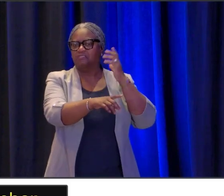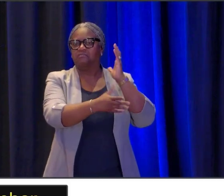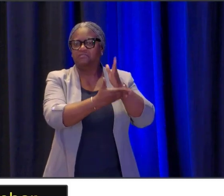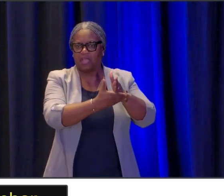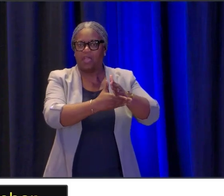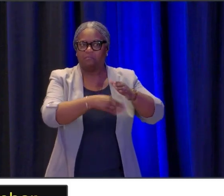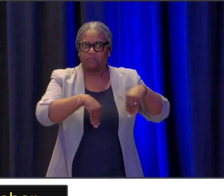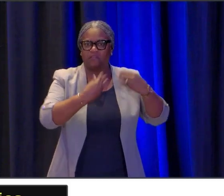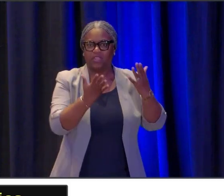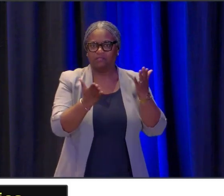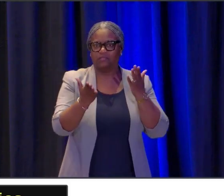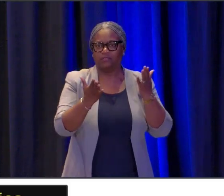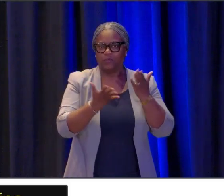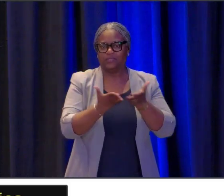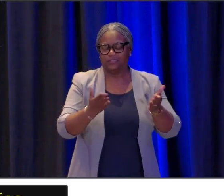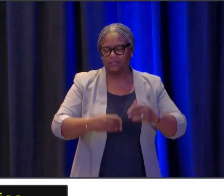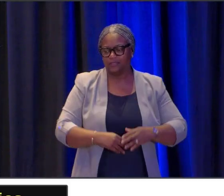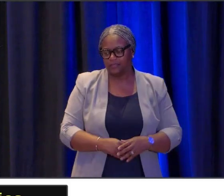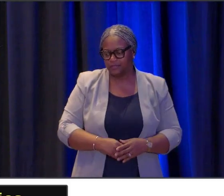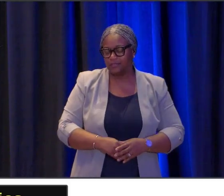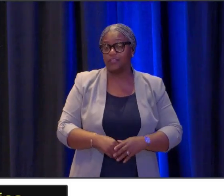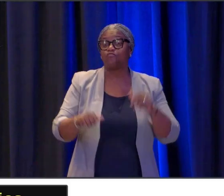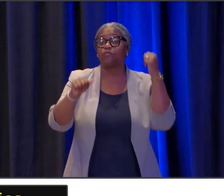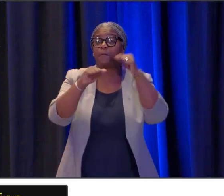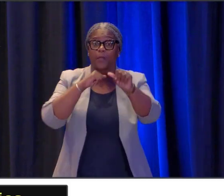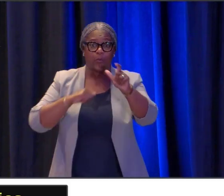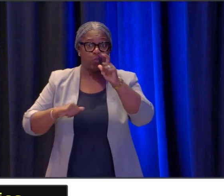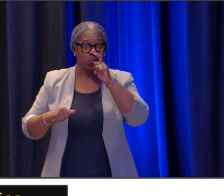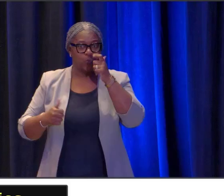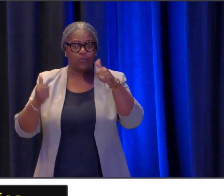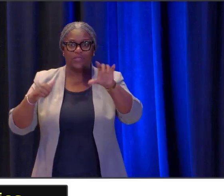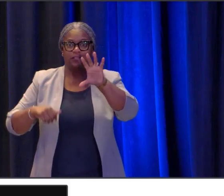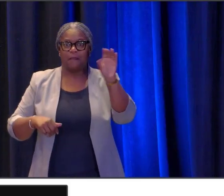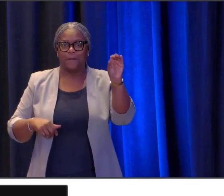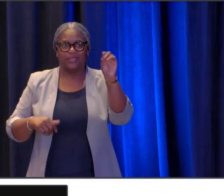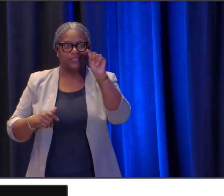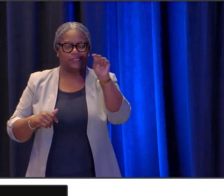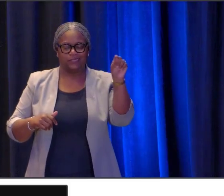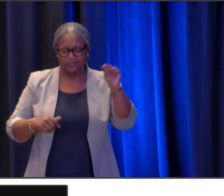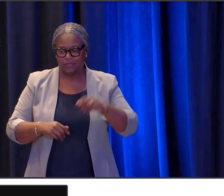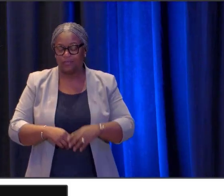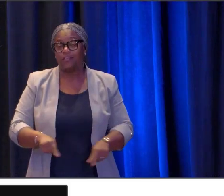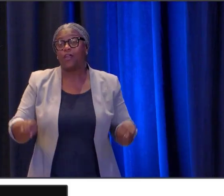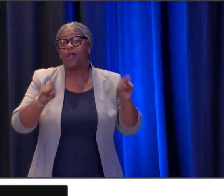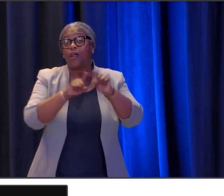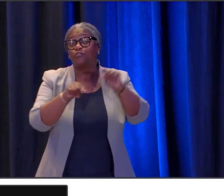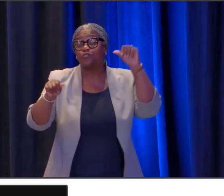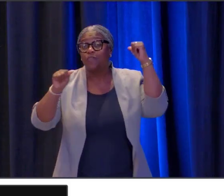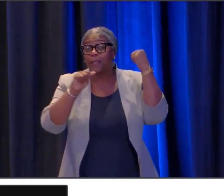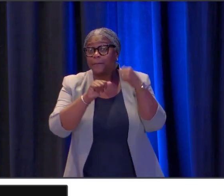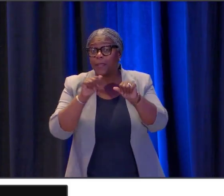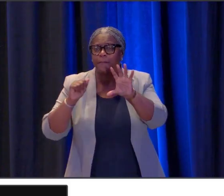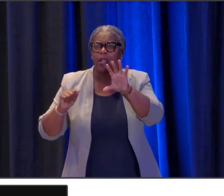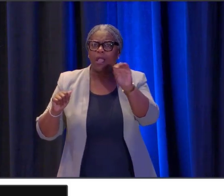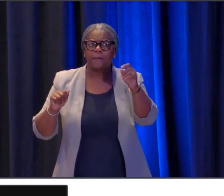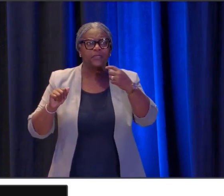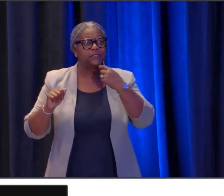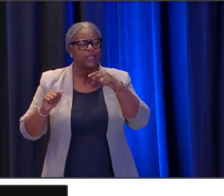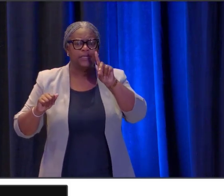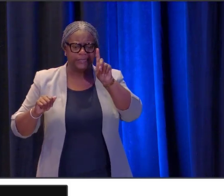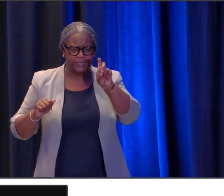But more importantly, we got to remember those corporations and businesses who said DEI is a good